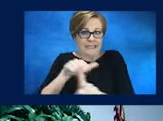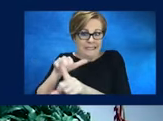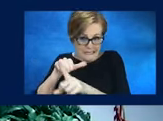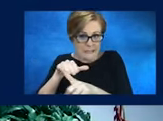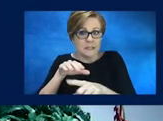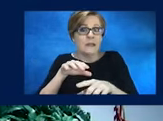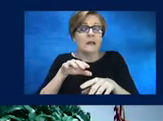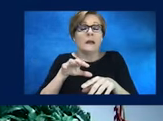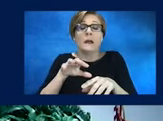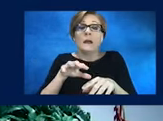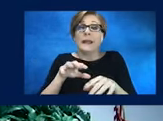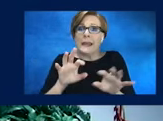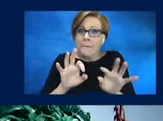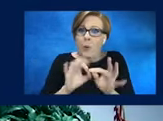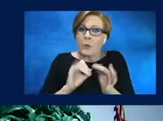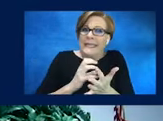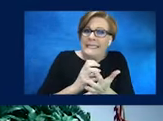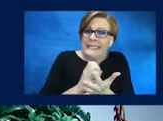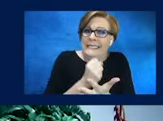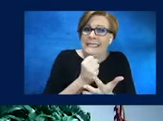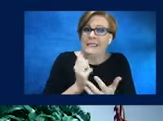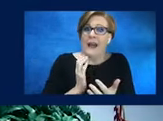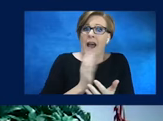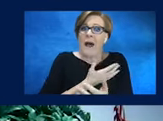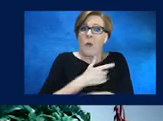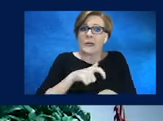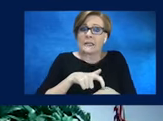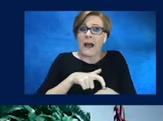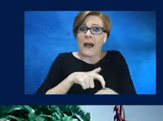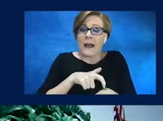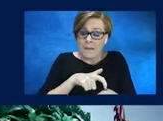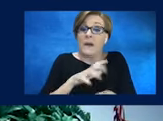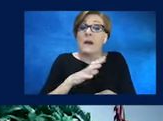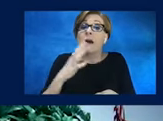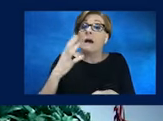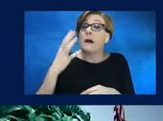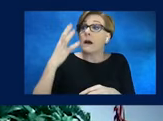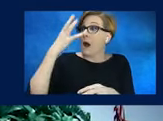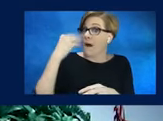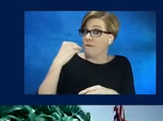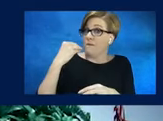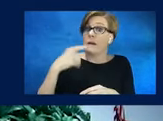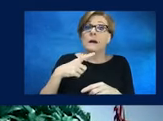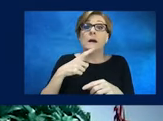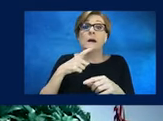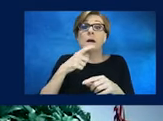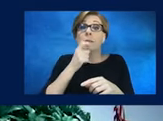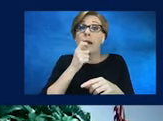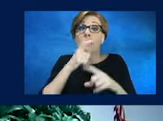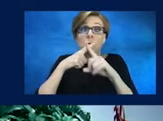together with you today. So please keep your cameras off. Keep your mics on mute. We